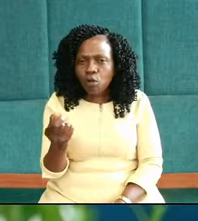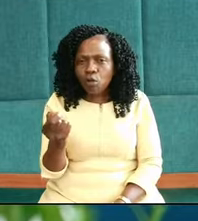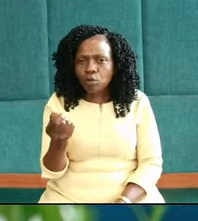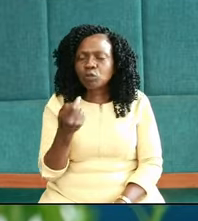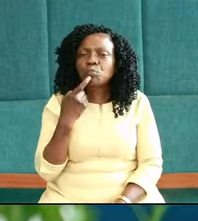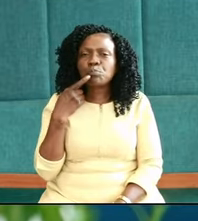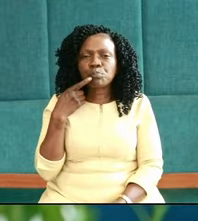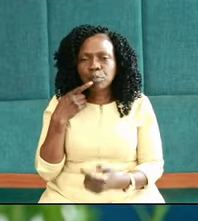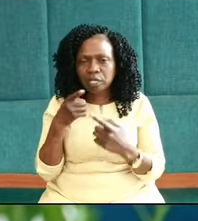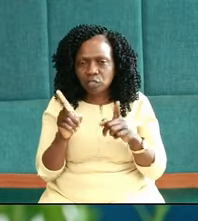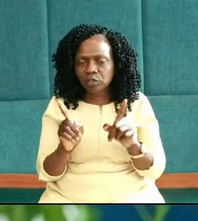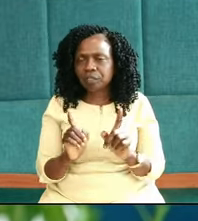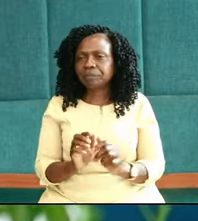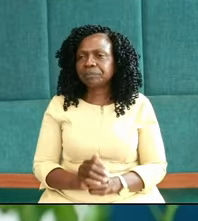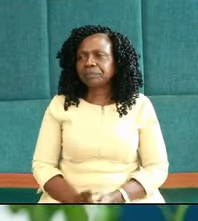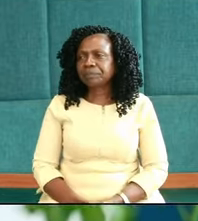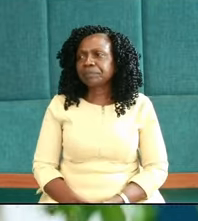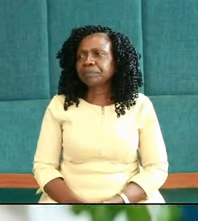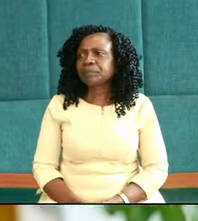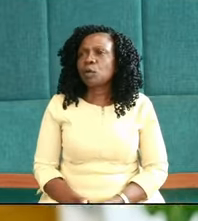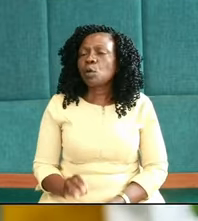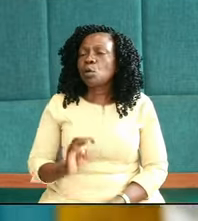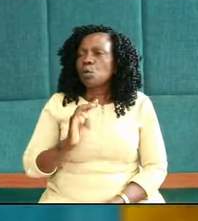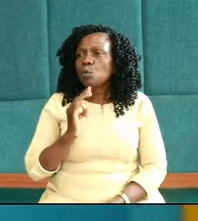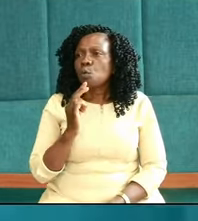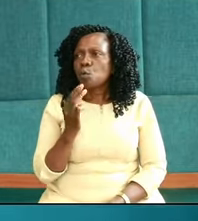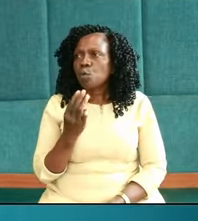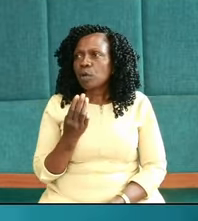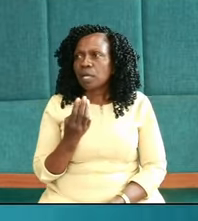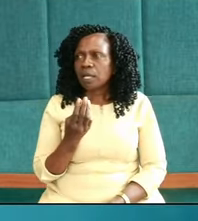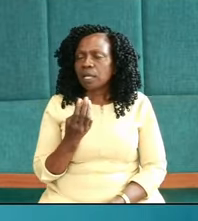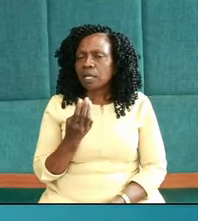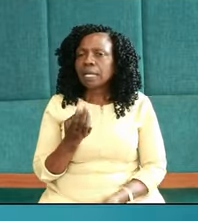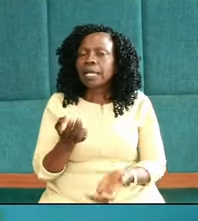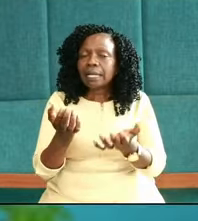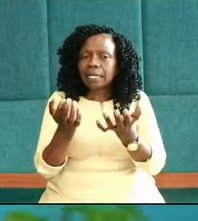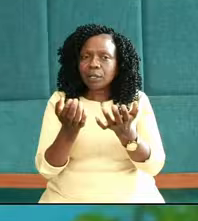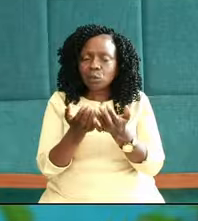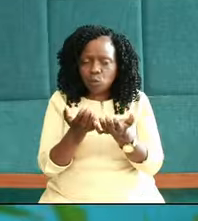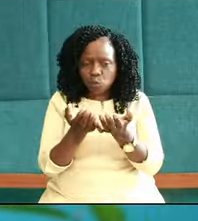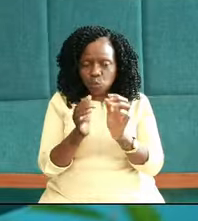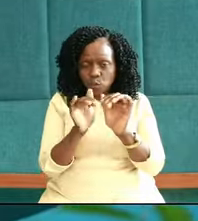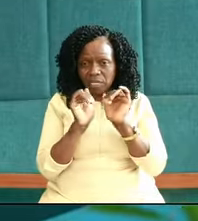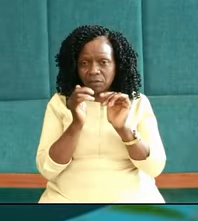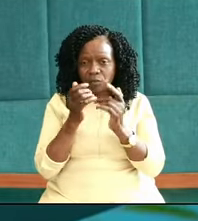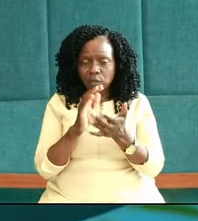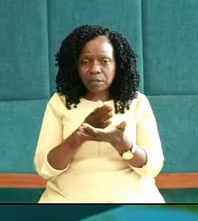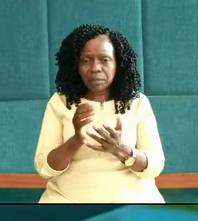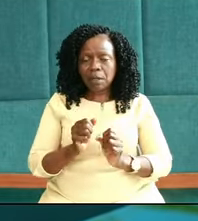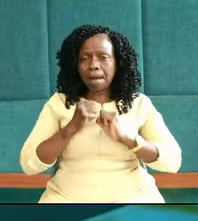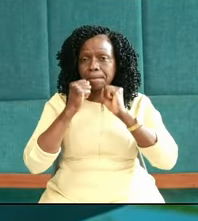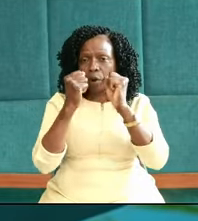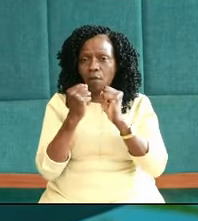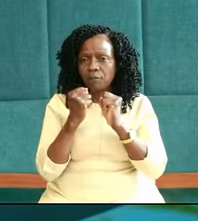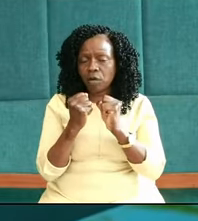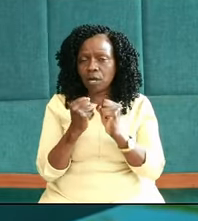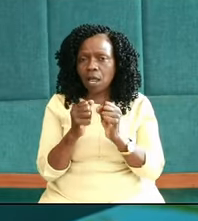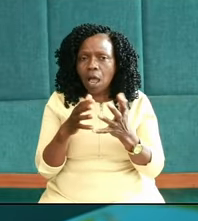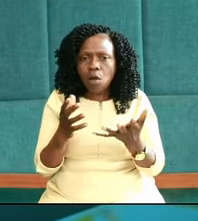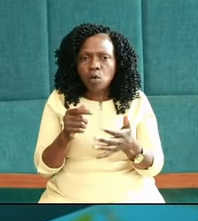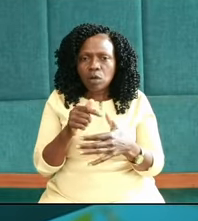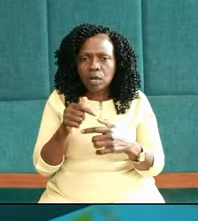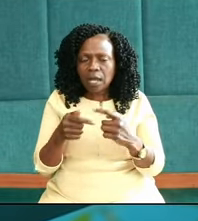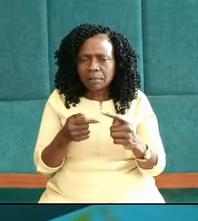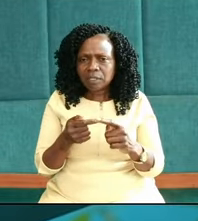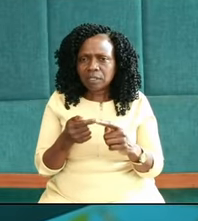be mentioned. We waited for something powerful. How comes it can